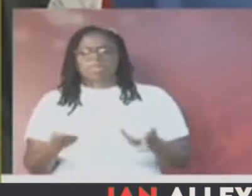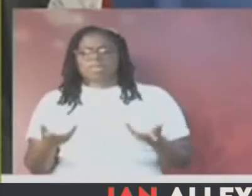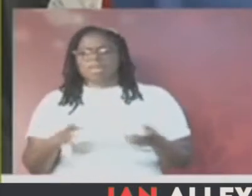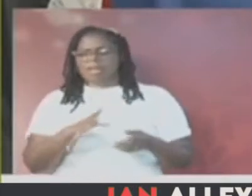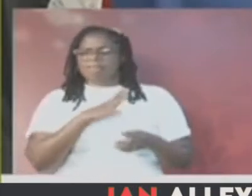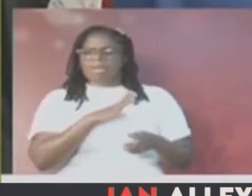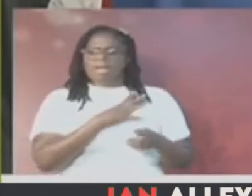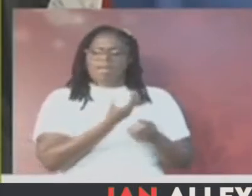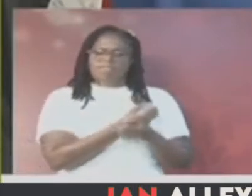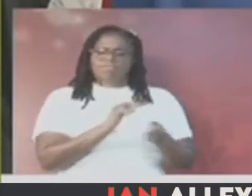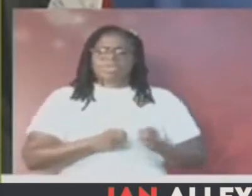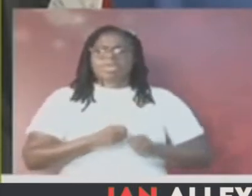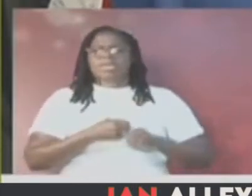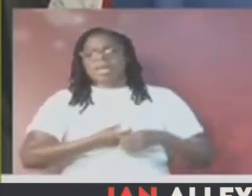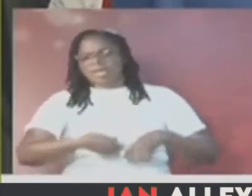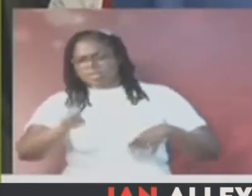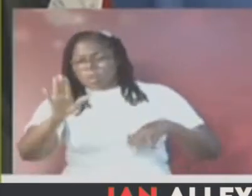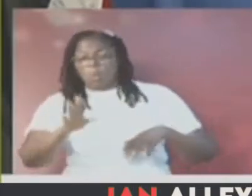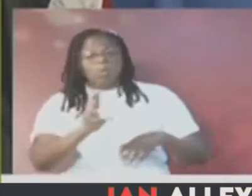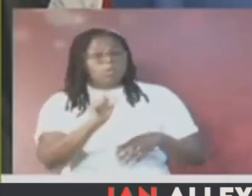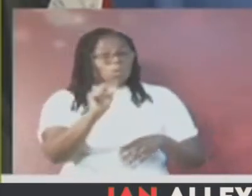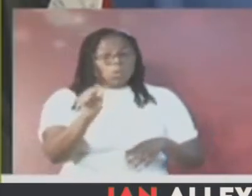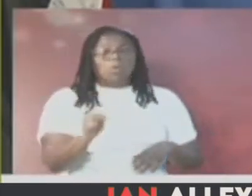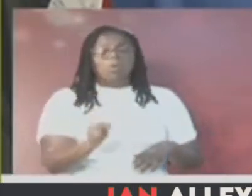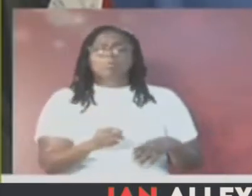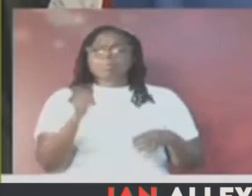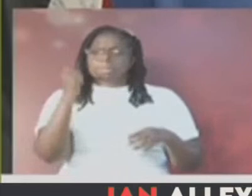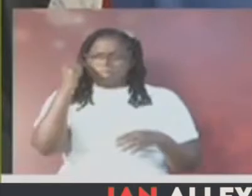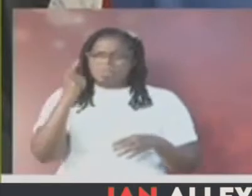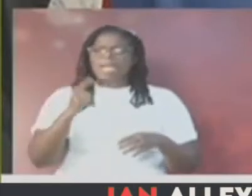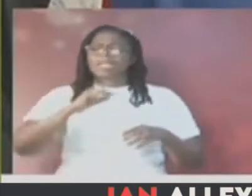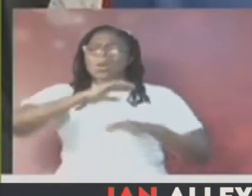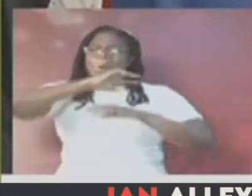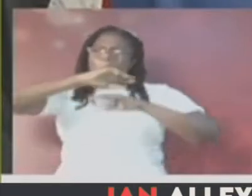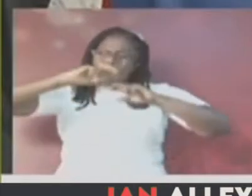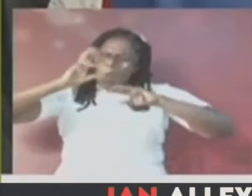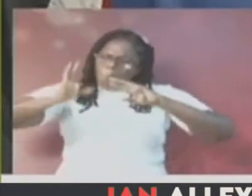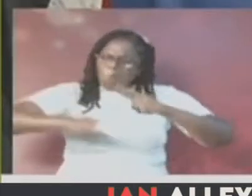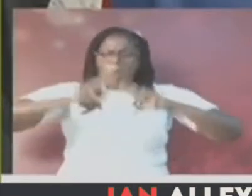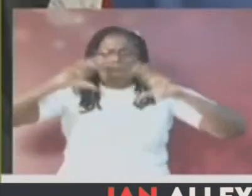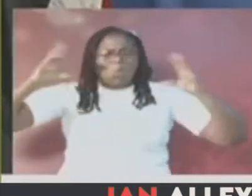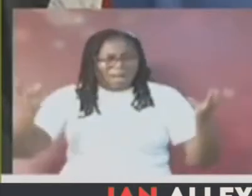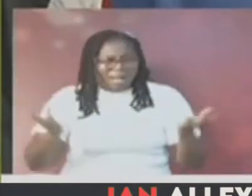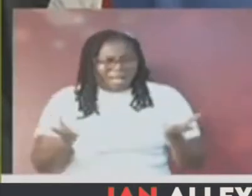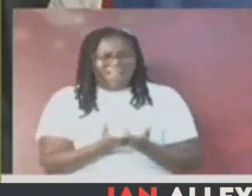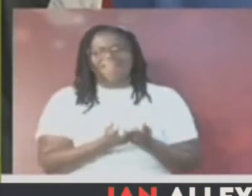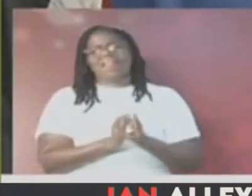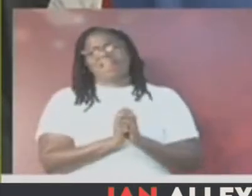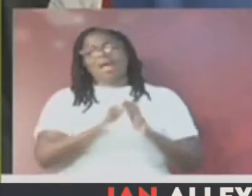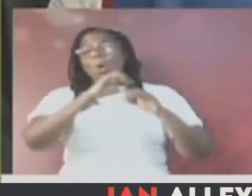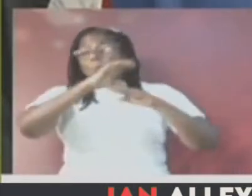virus raging among populations of human beings without Venezuelans.